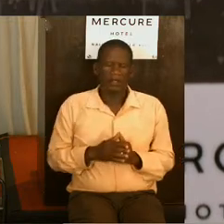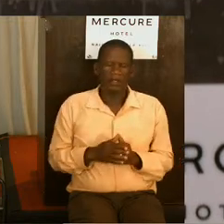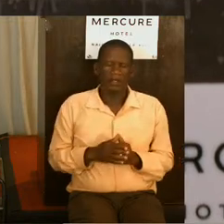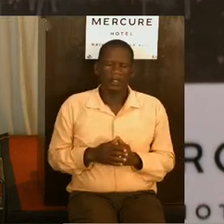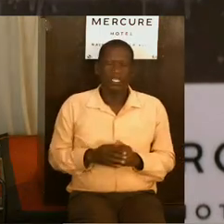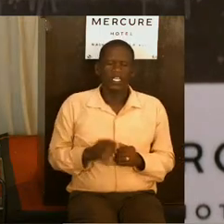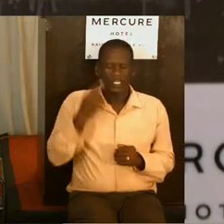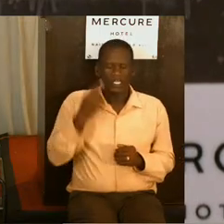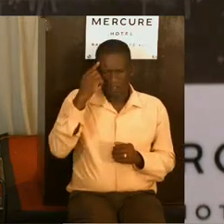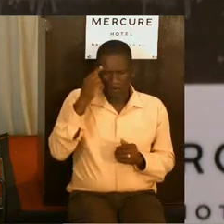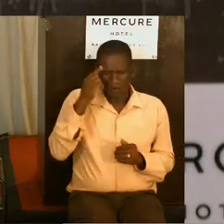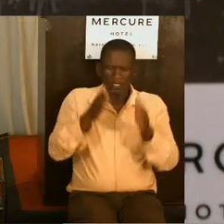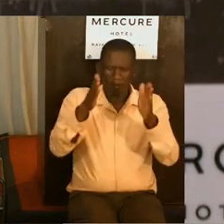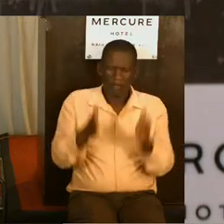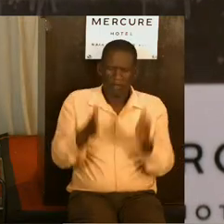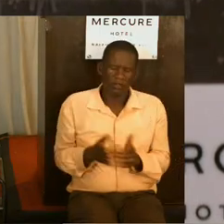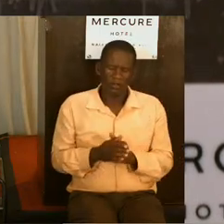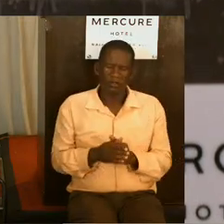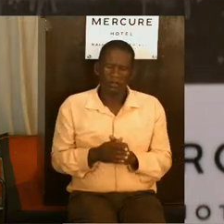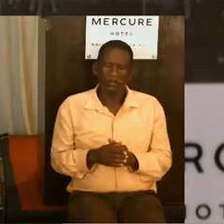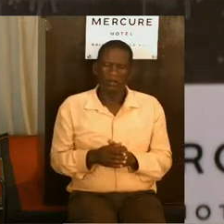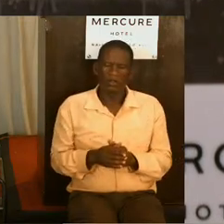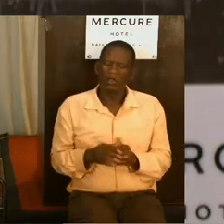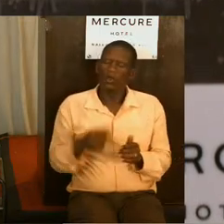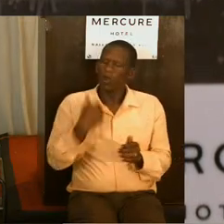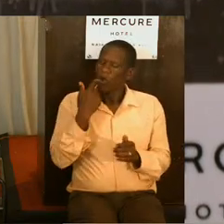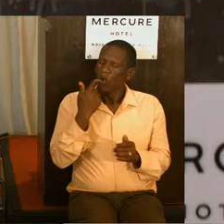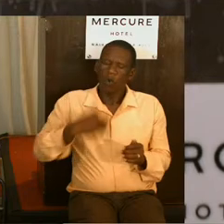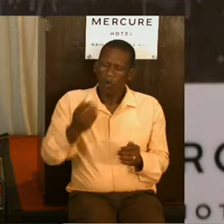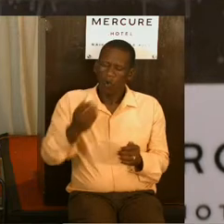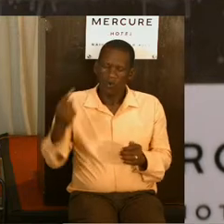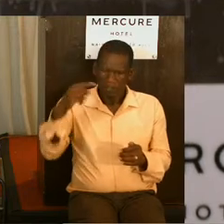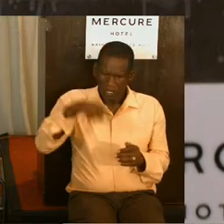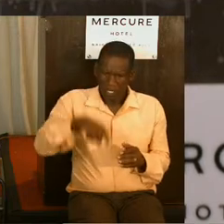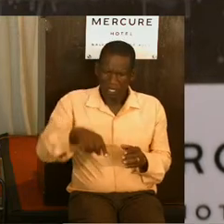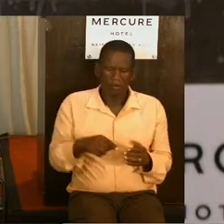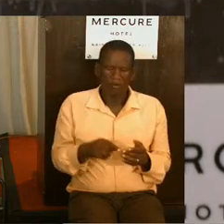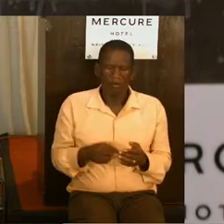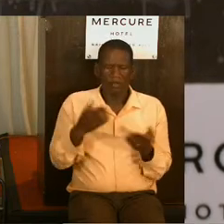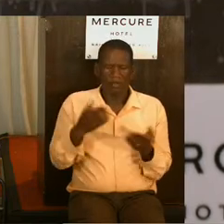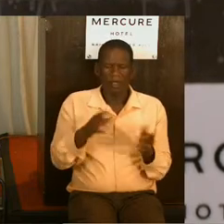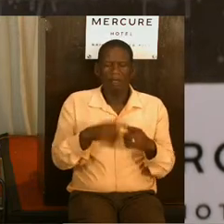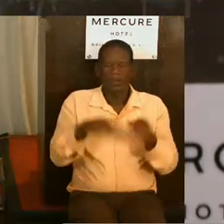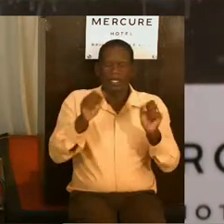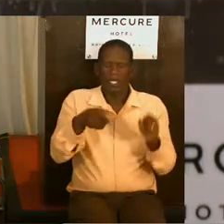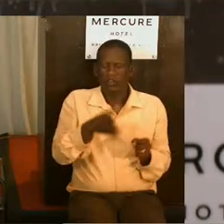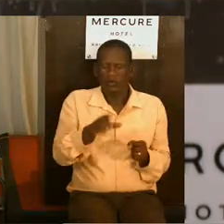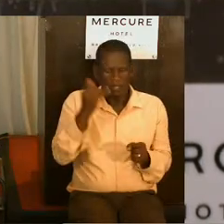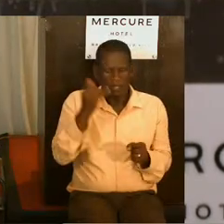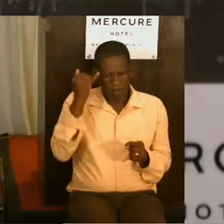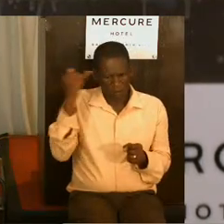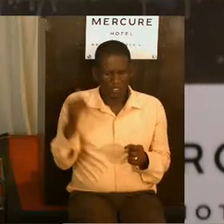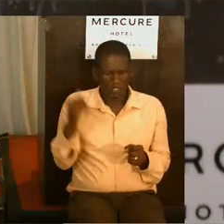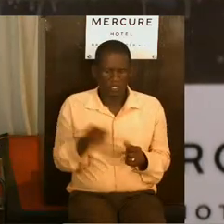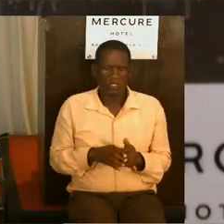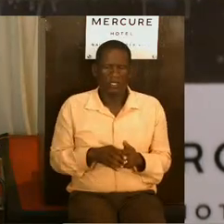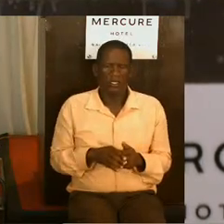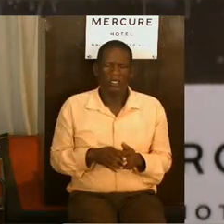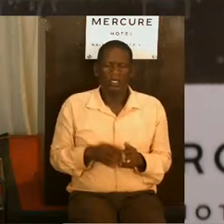recognized as somebody who always comes with the code but can you imagine